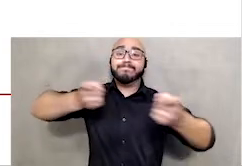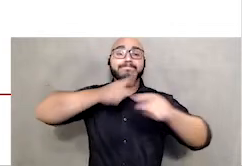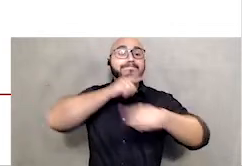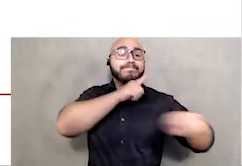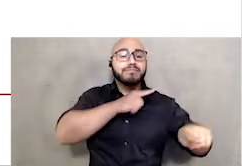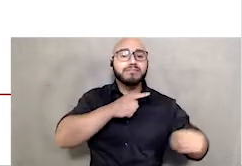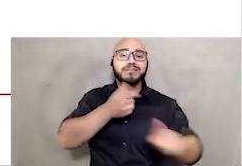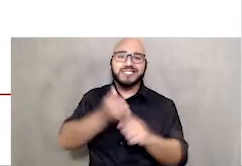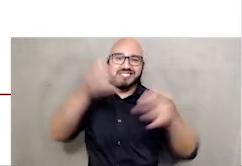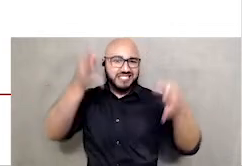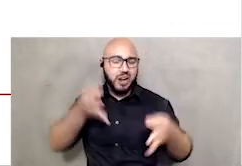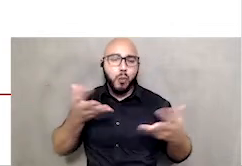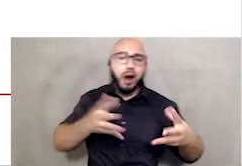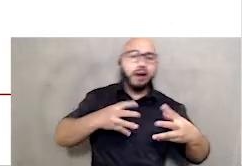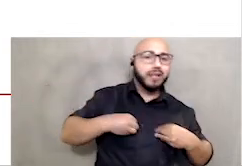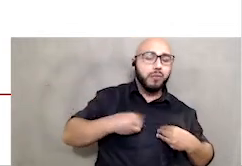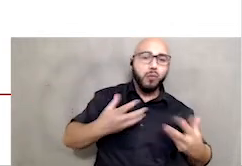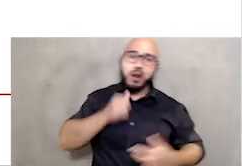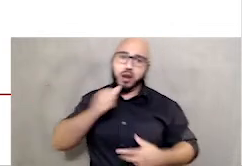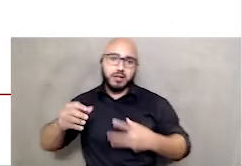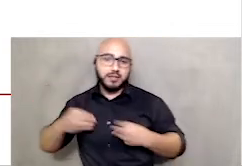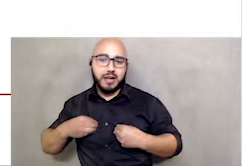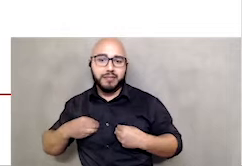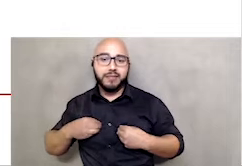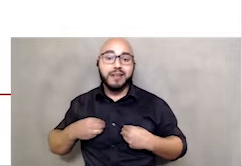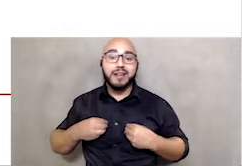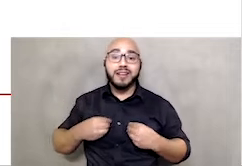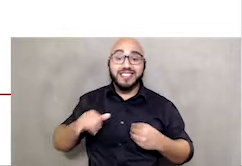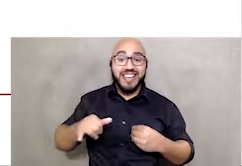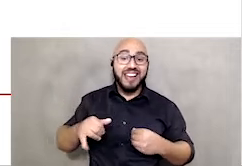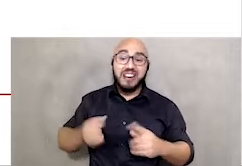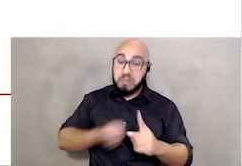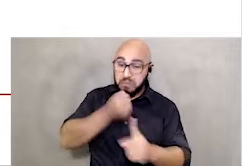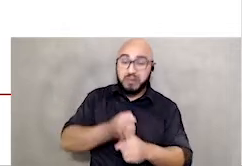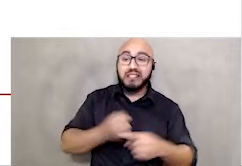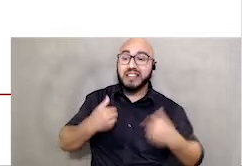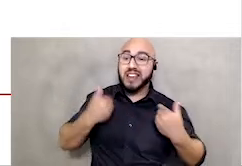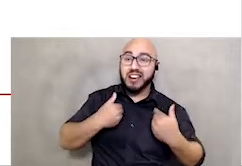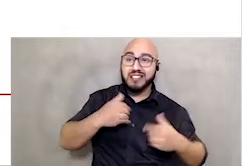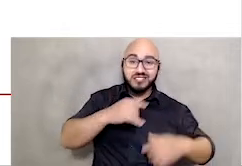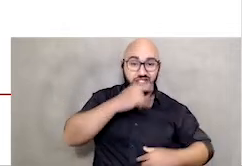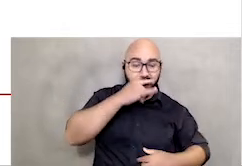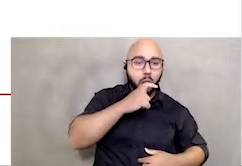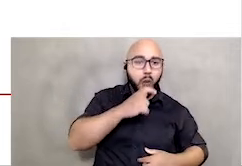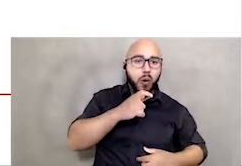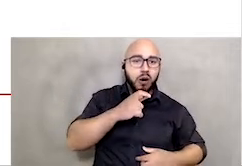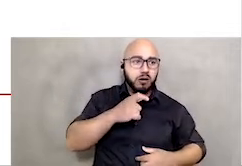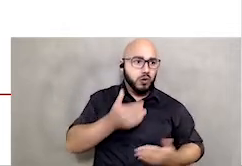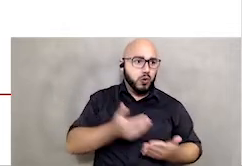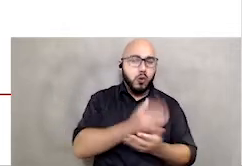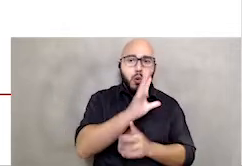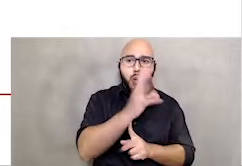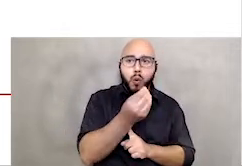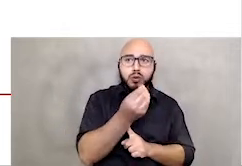This can create stress for both the younger child who is assimilating to a different culture, as well as the father trying to preserve their